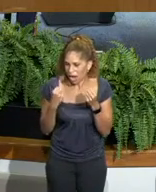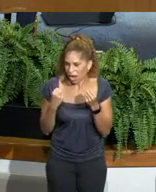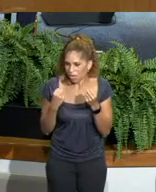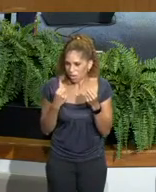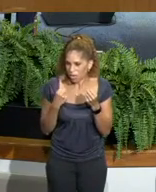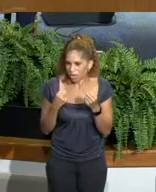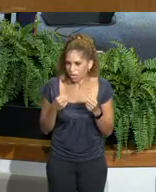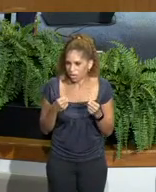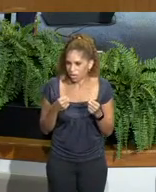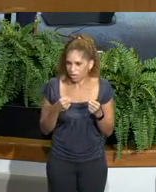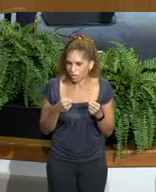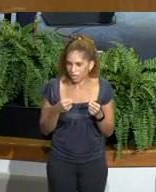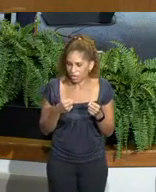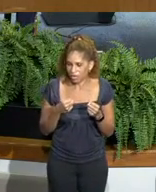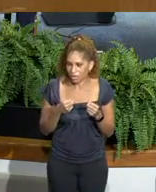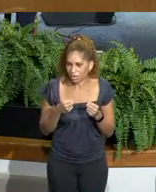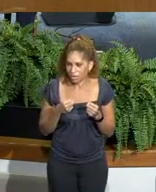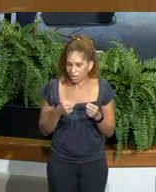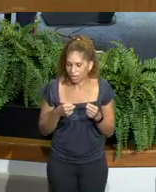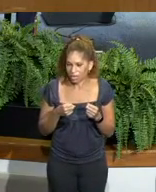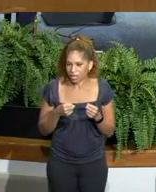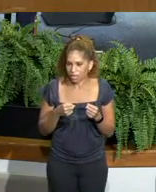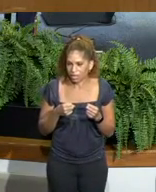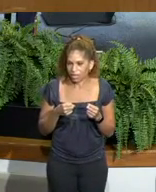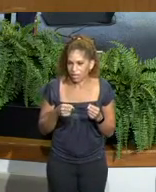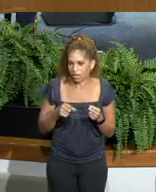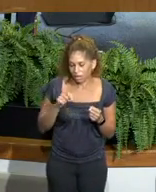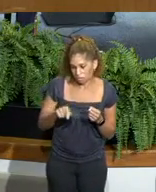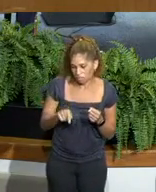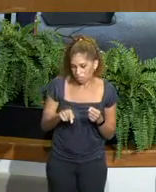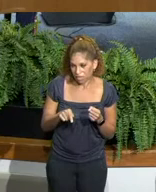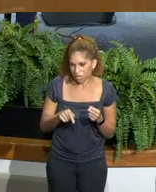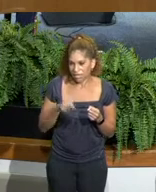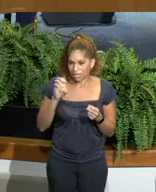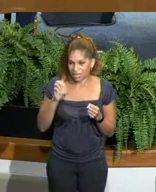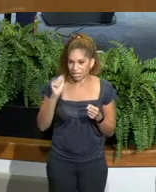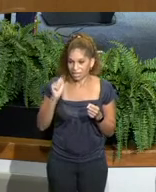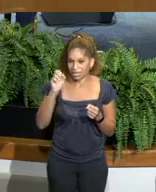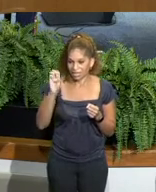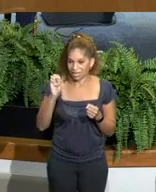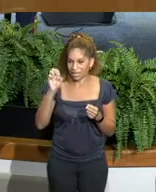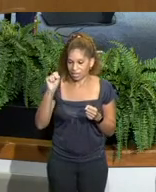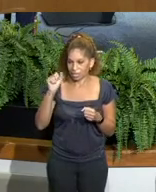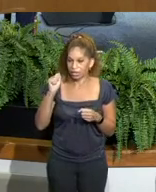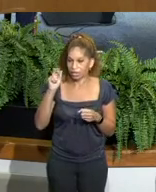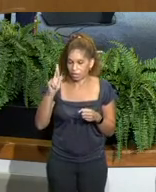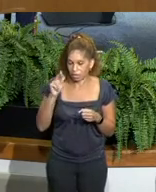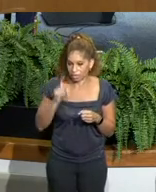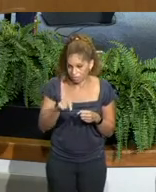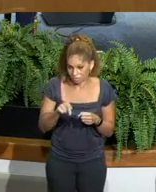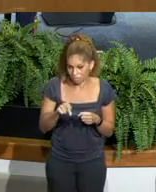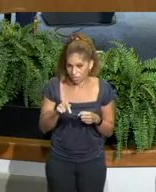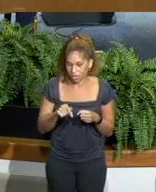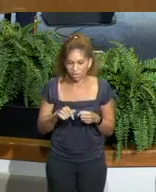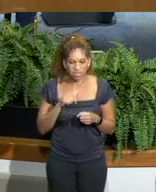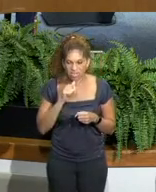entire complement of enablers, because Caesar really ain't the problem. It's all of the enablers of Caesar.